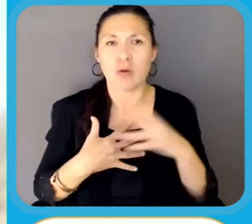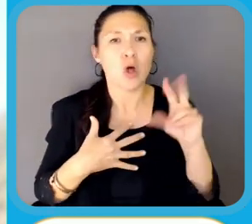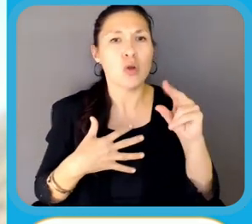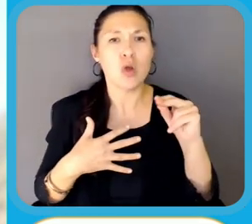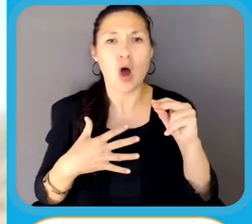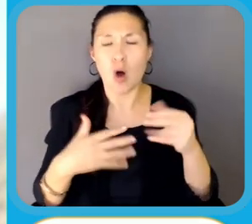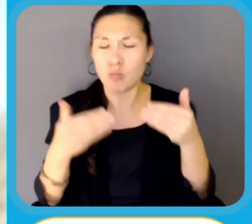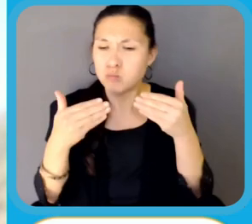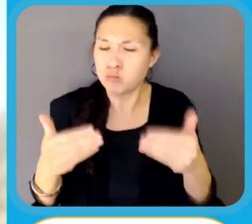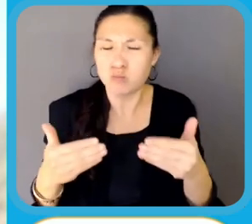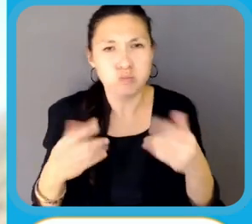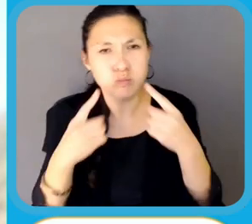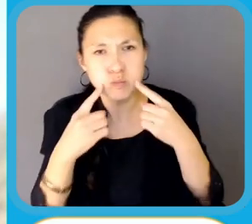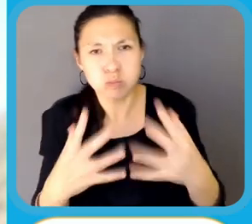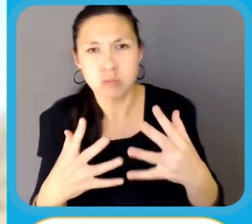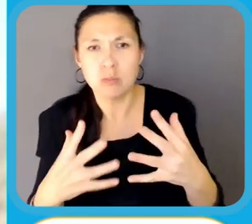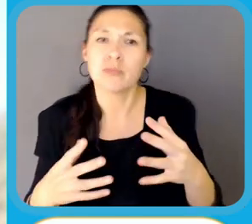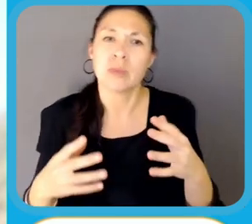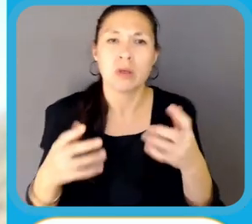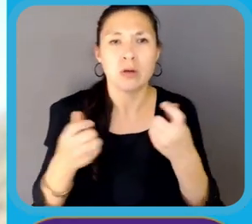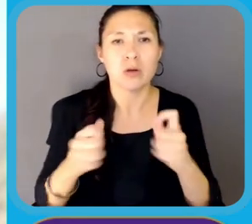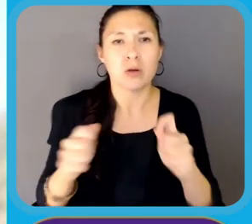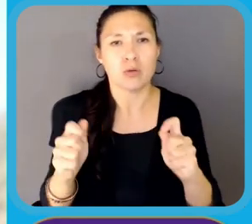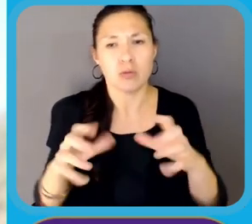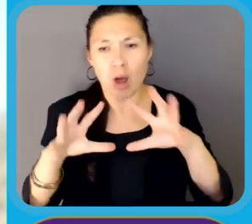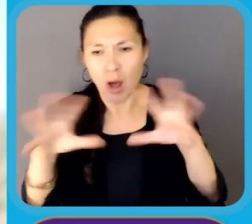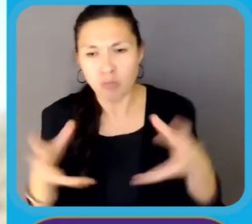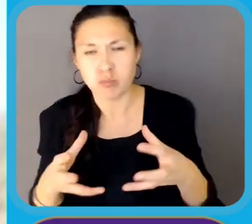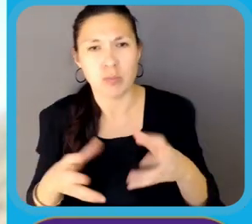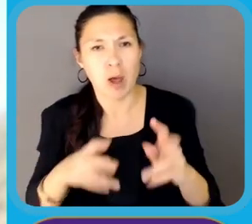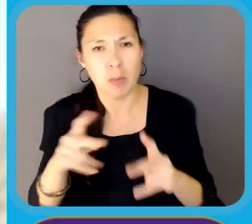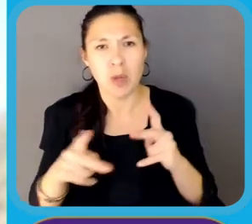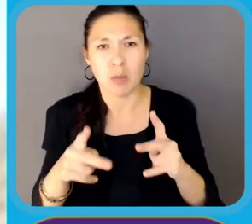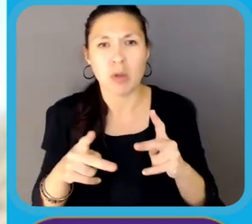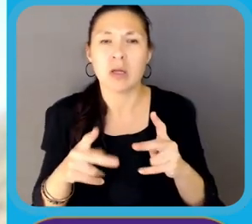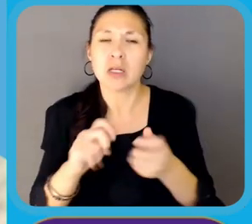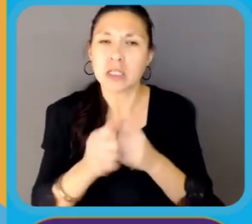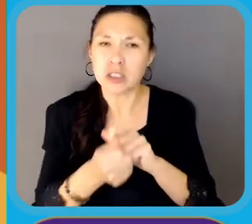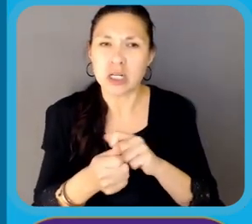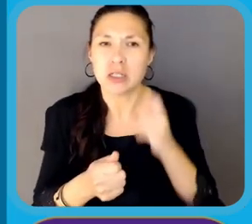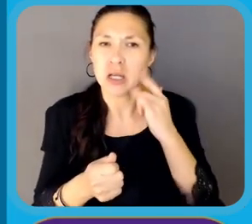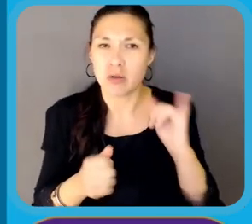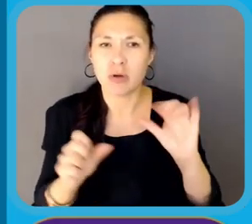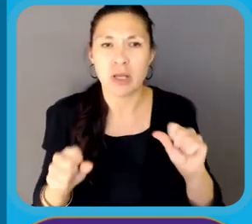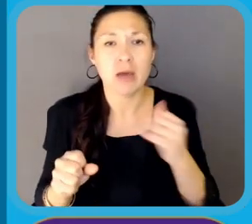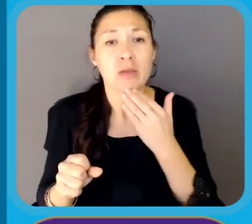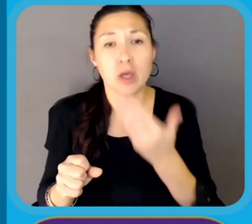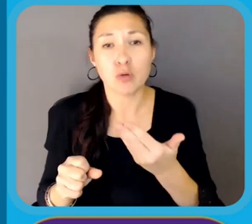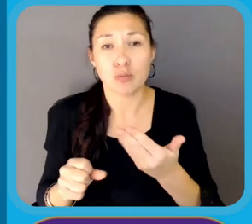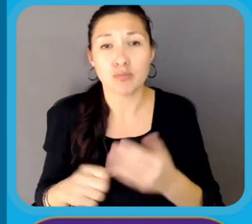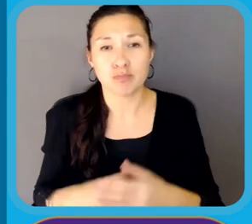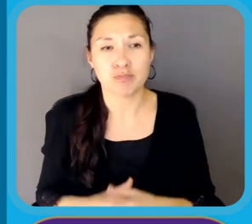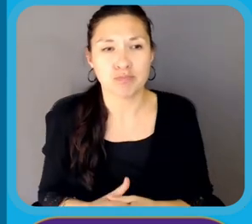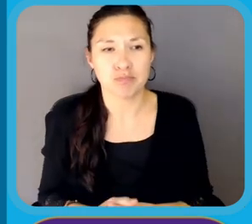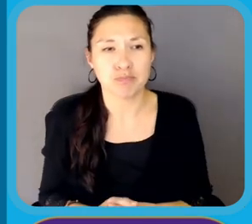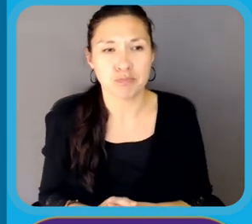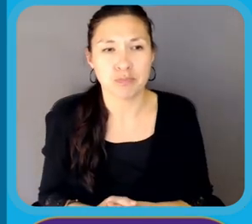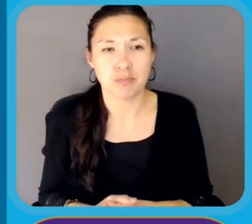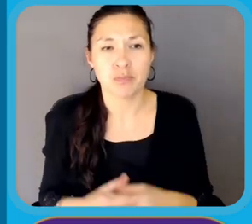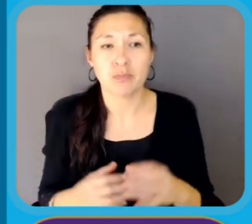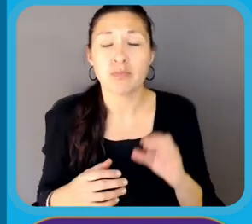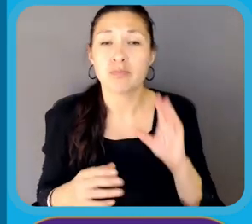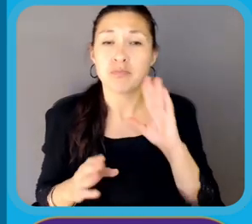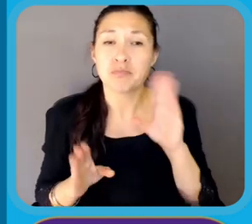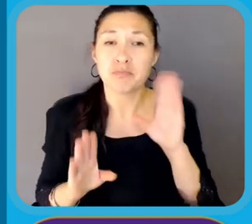to summon the political will to keep turning California around. Thank you. Delegates and